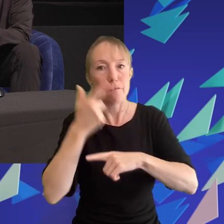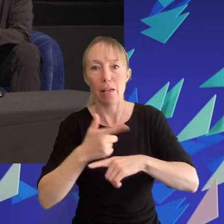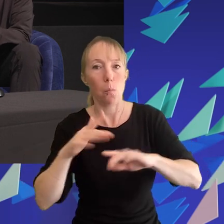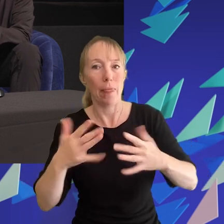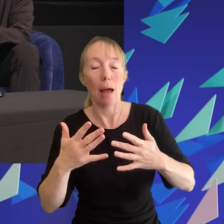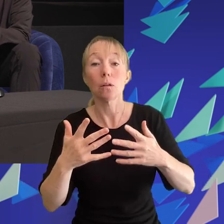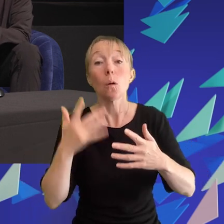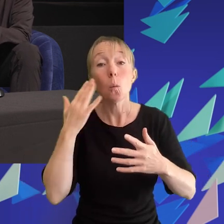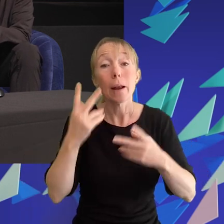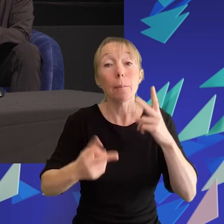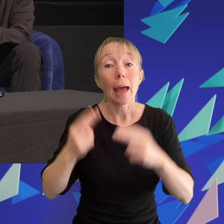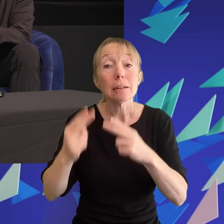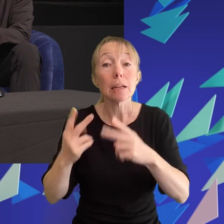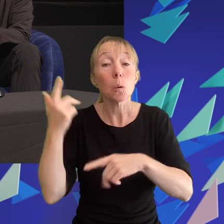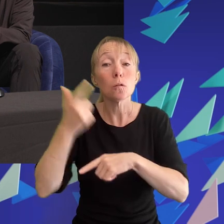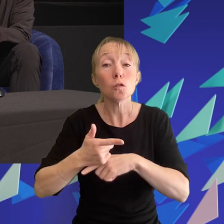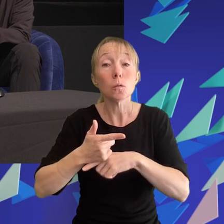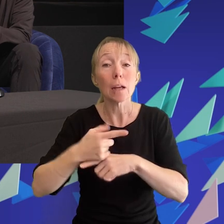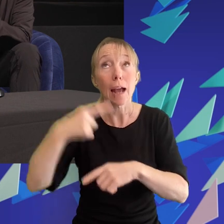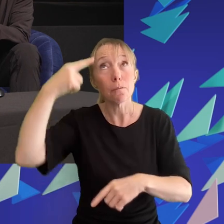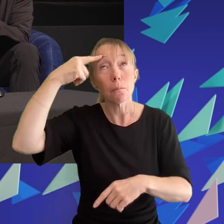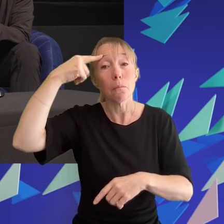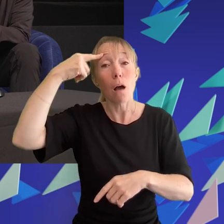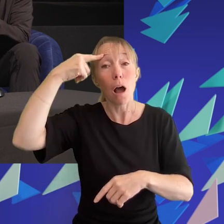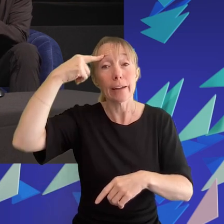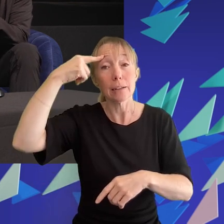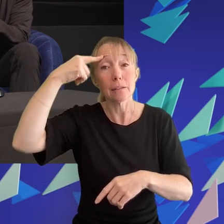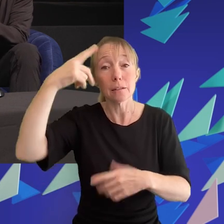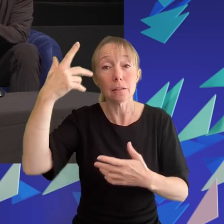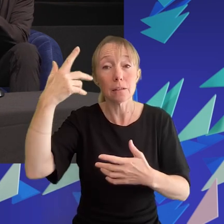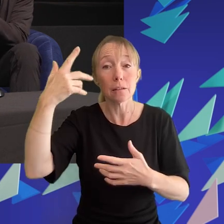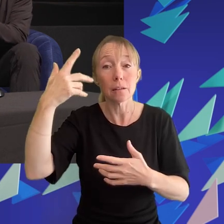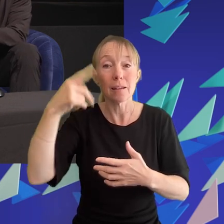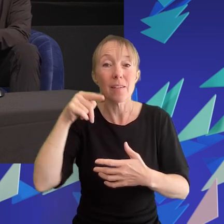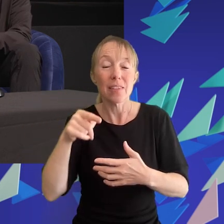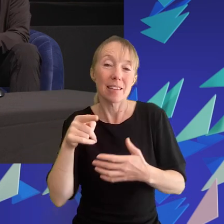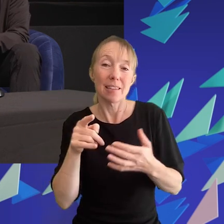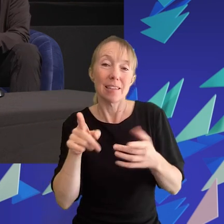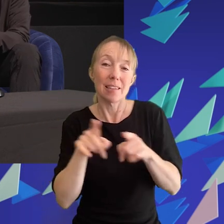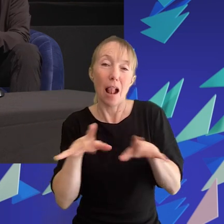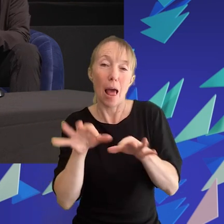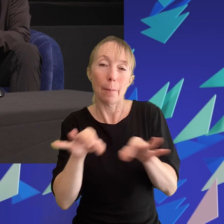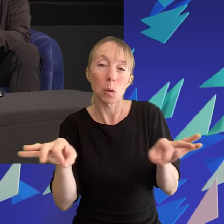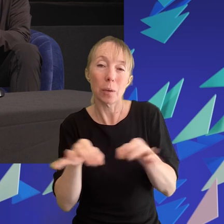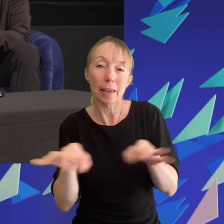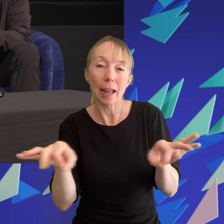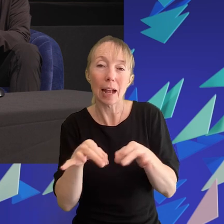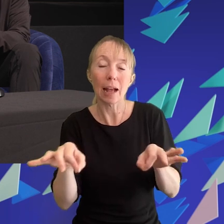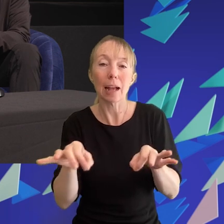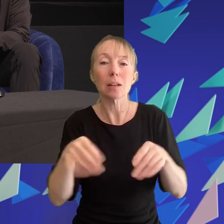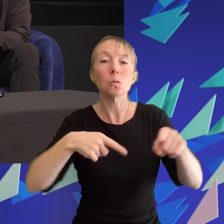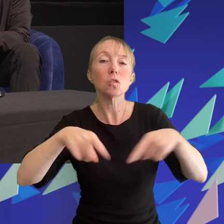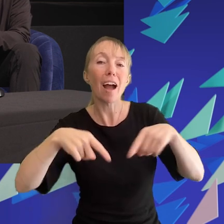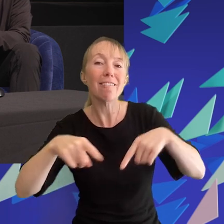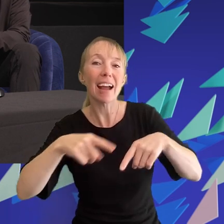I kind of imagine that this is kind of a little, you know, piece of music, you know, like, to direct the actors